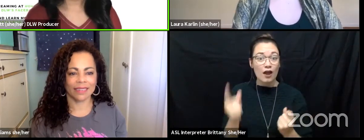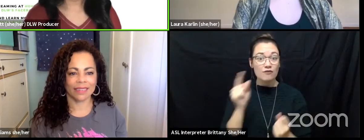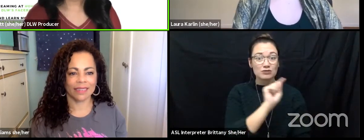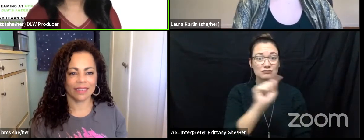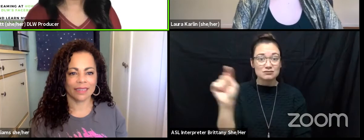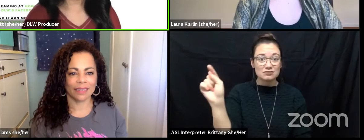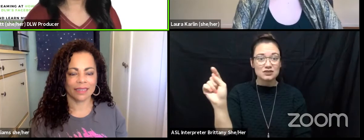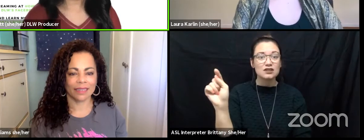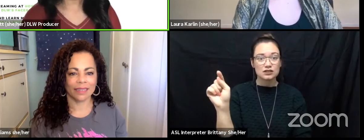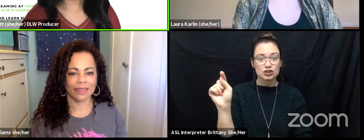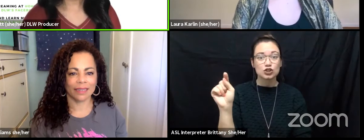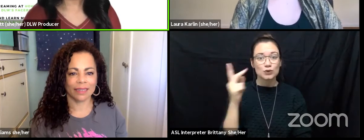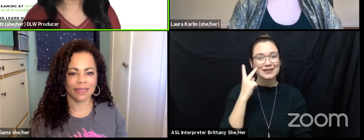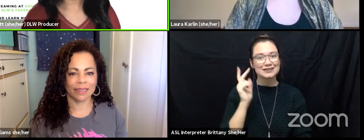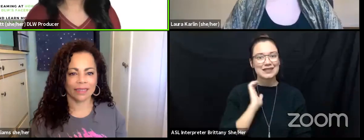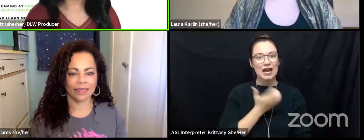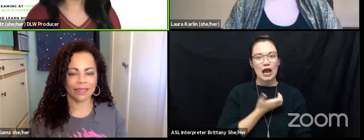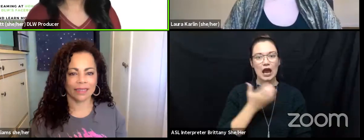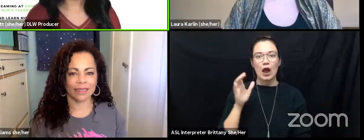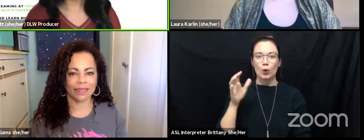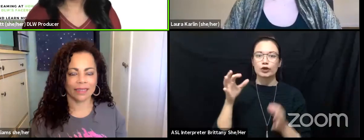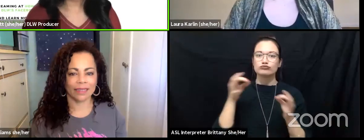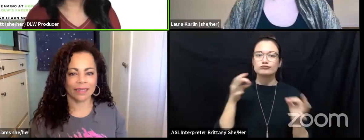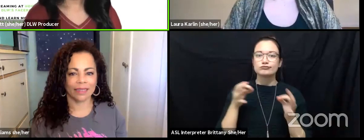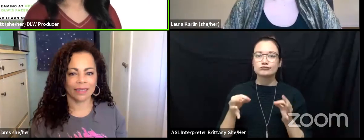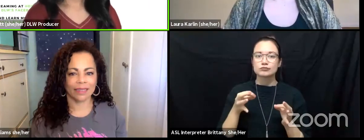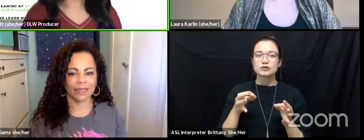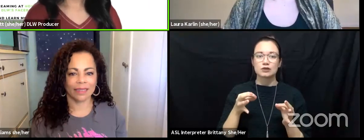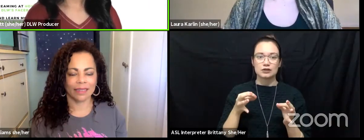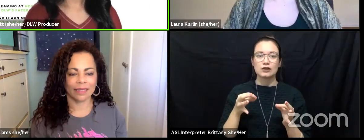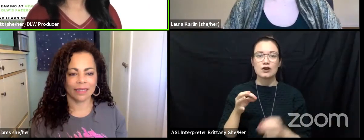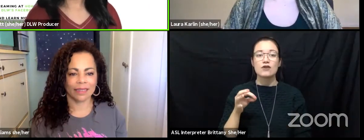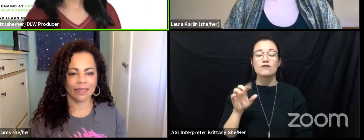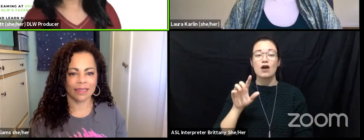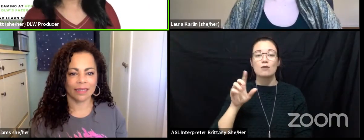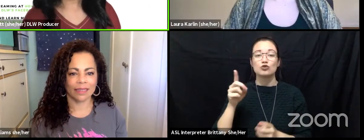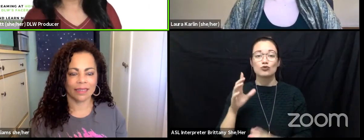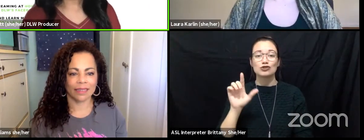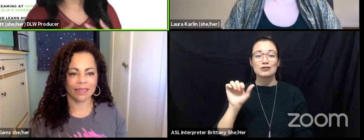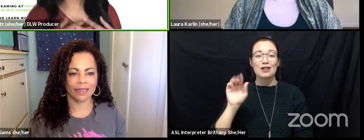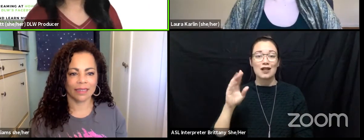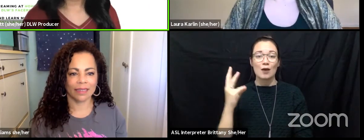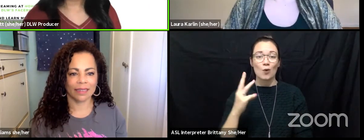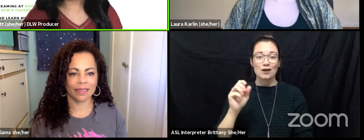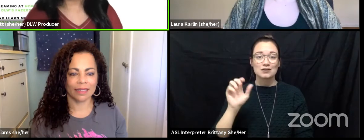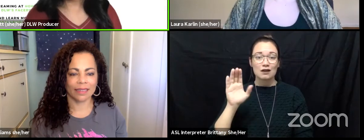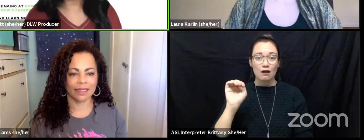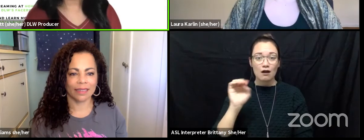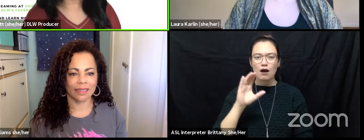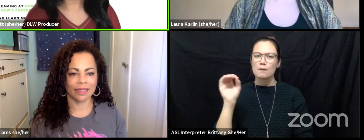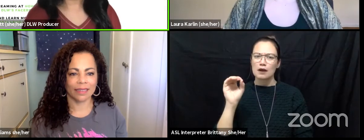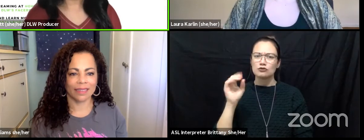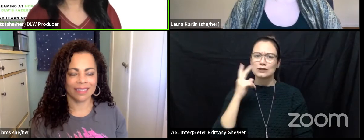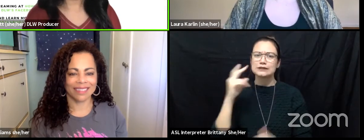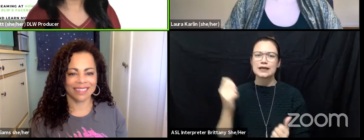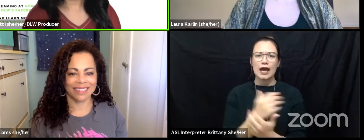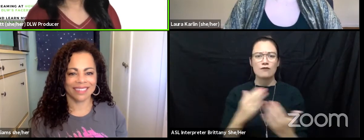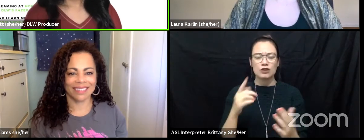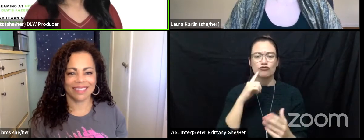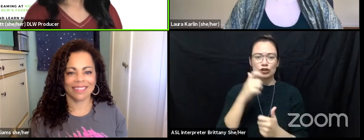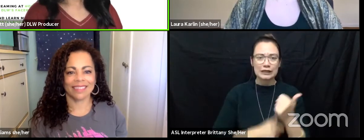find their bios on our website at directorslabwest.com. And you can also find bios for our entire week of panelists at the same